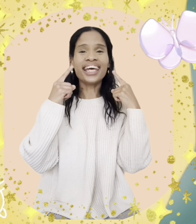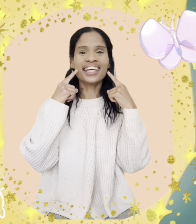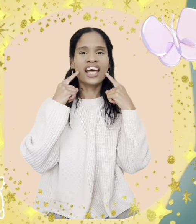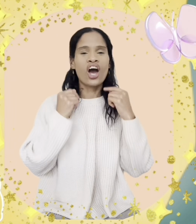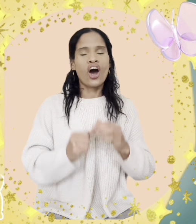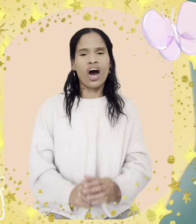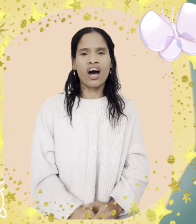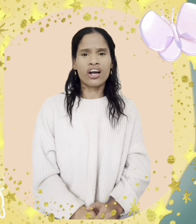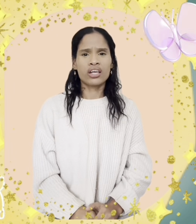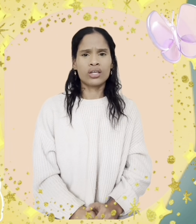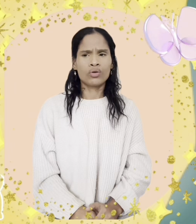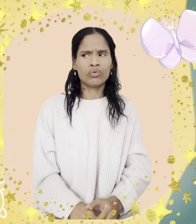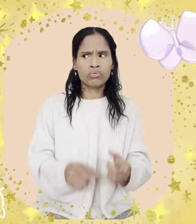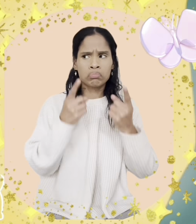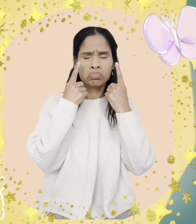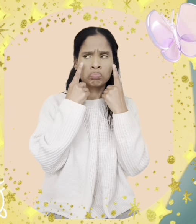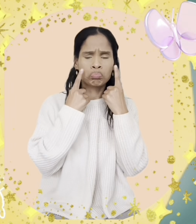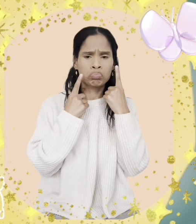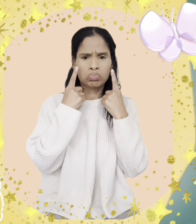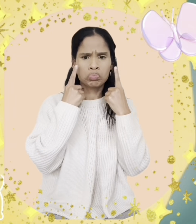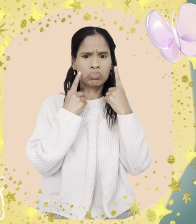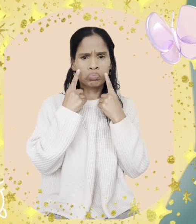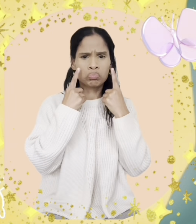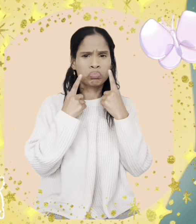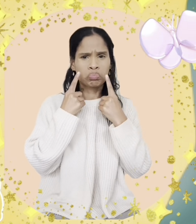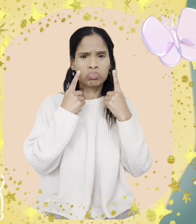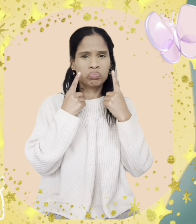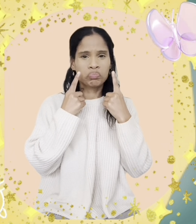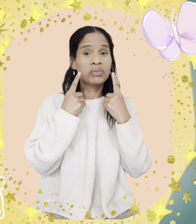happy? Are you